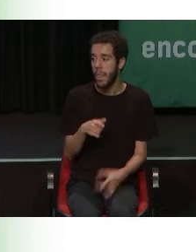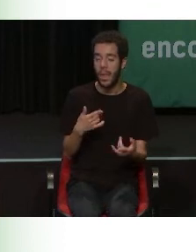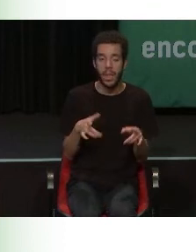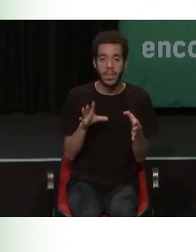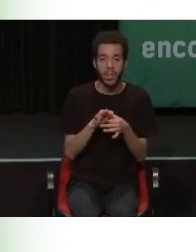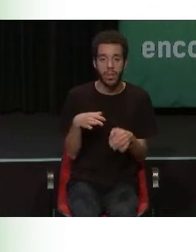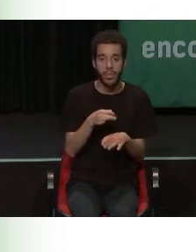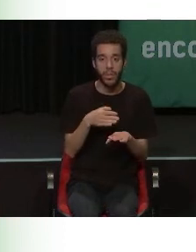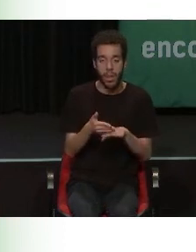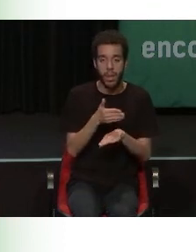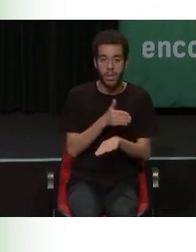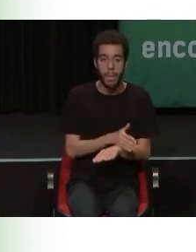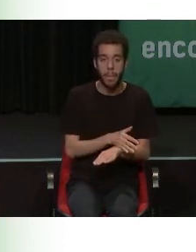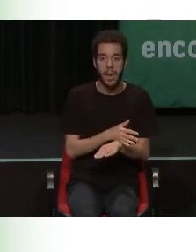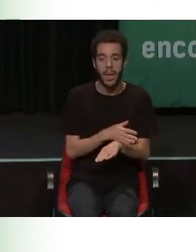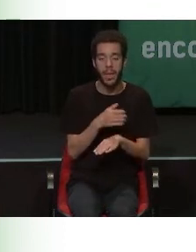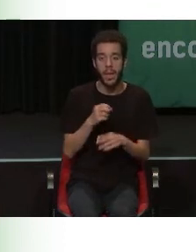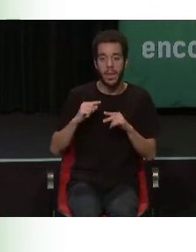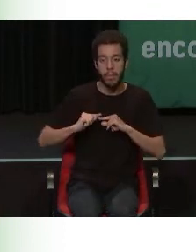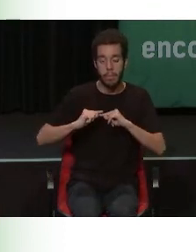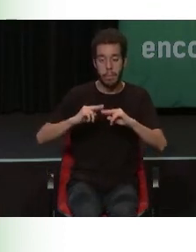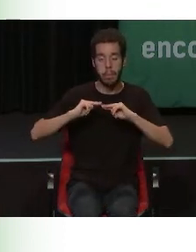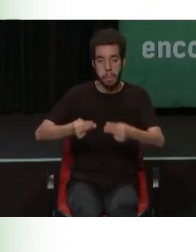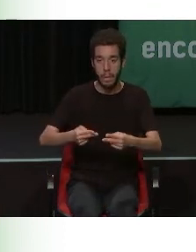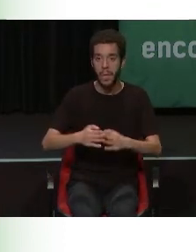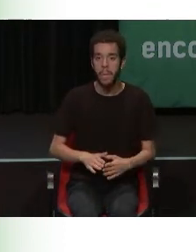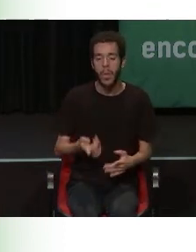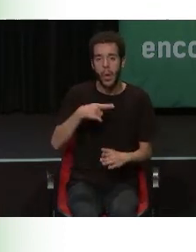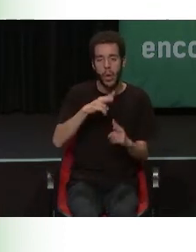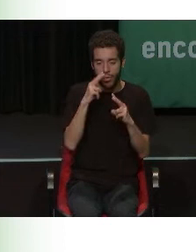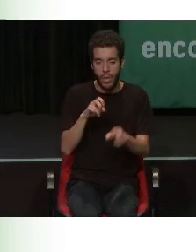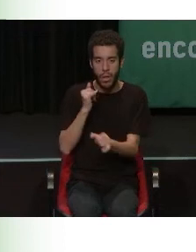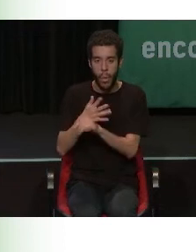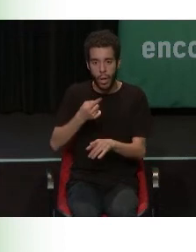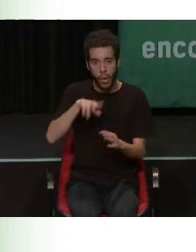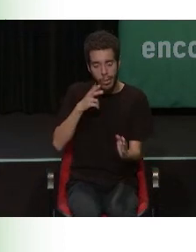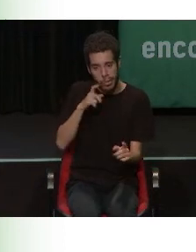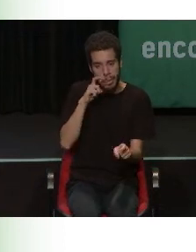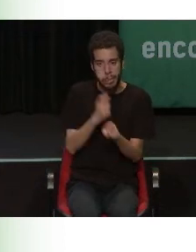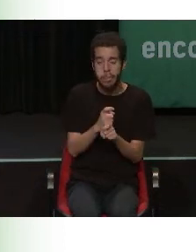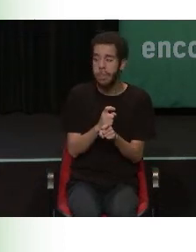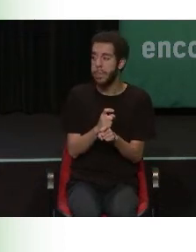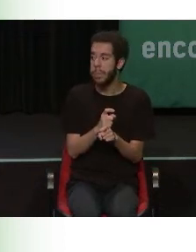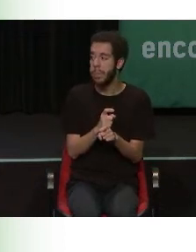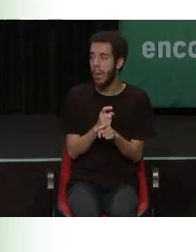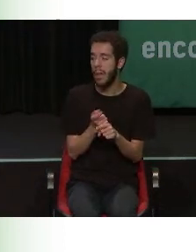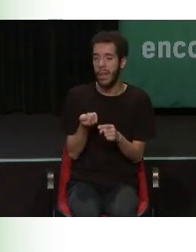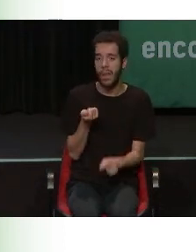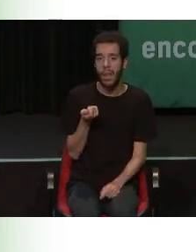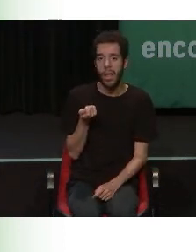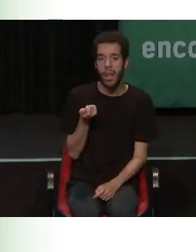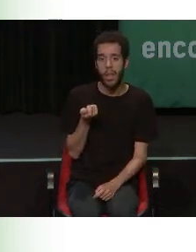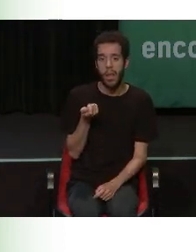progenitors. And we confirmed this in another study that has just came out of the oven. It